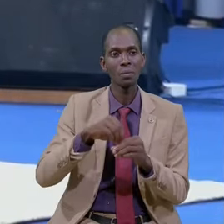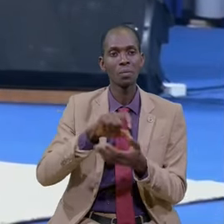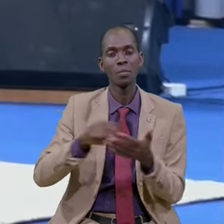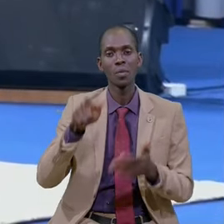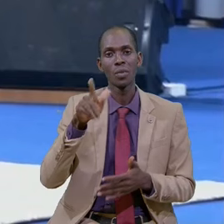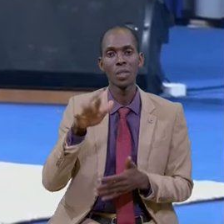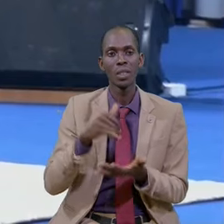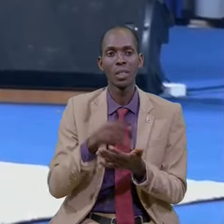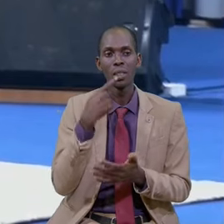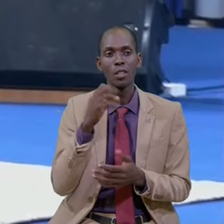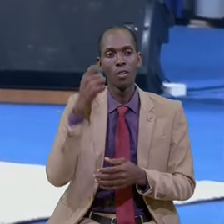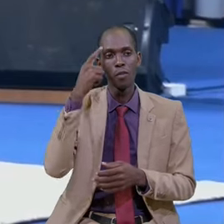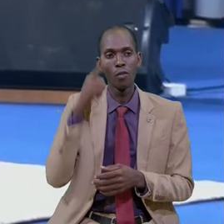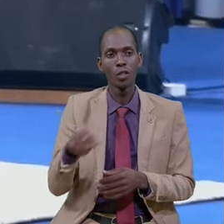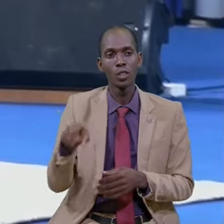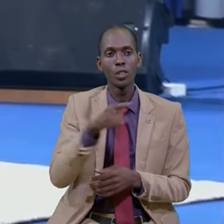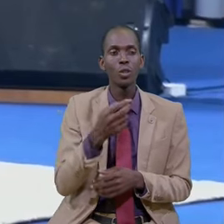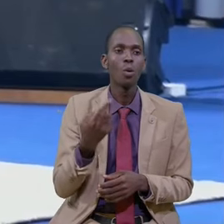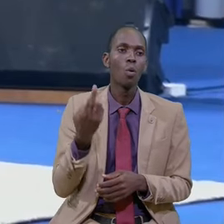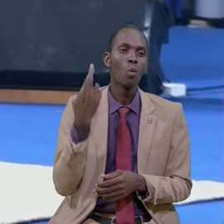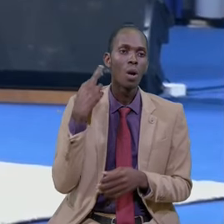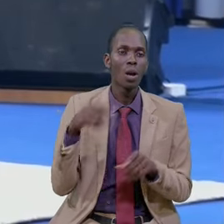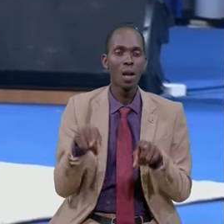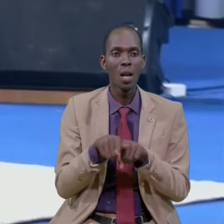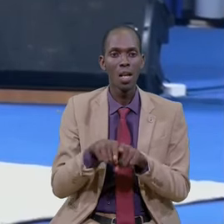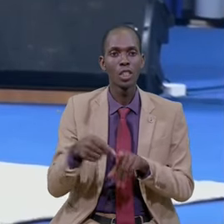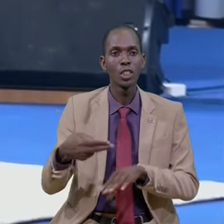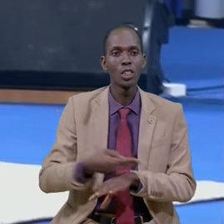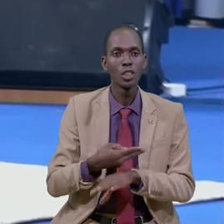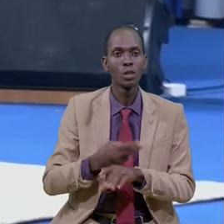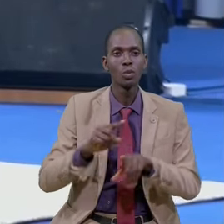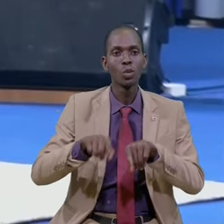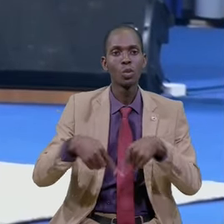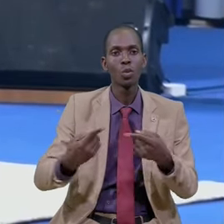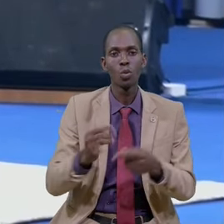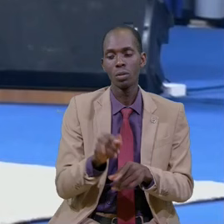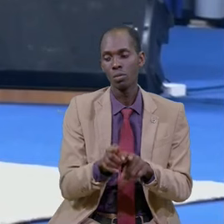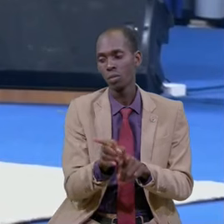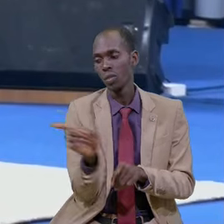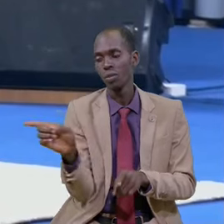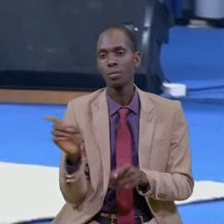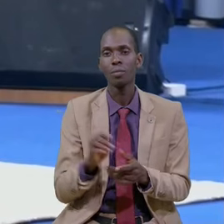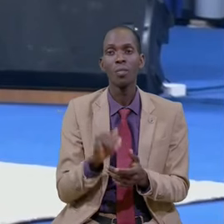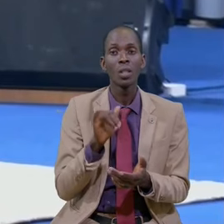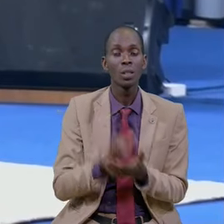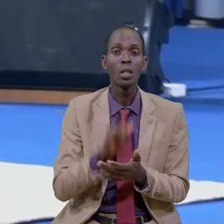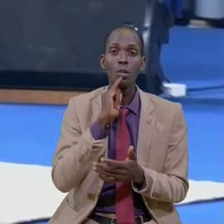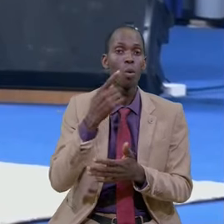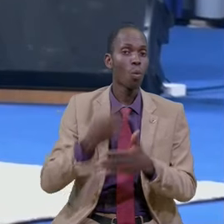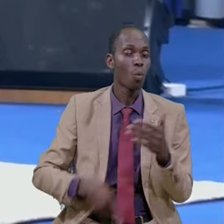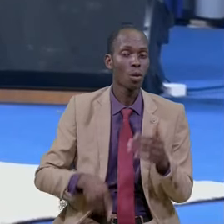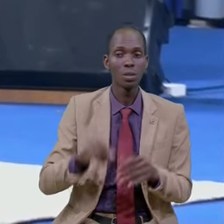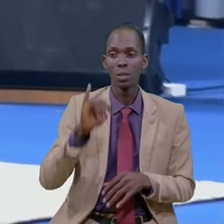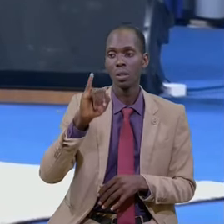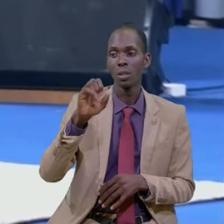one ye a sheep going astray that's what said in